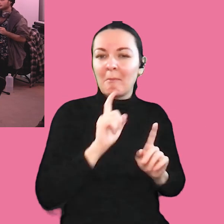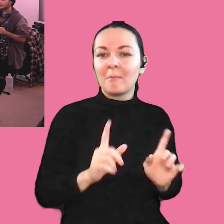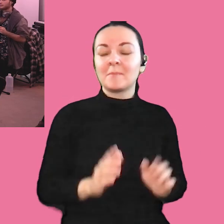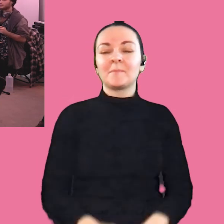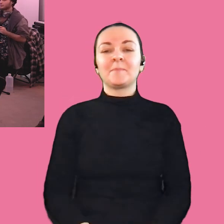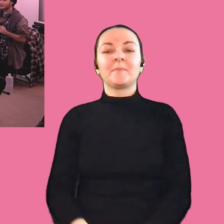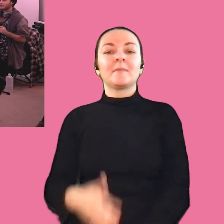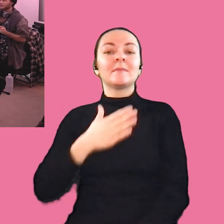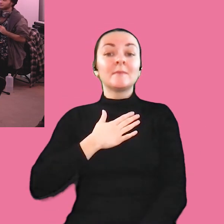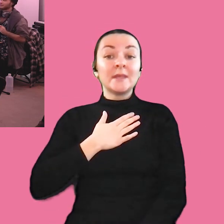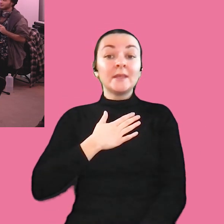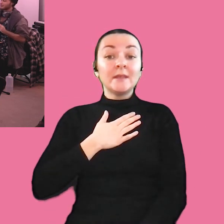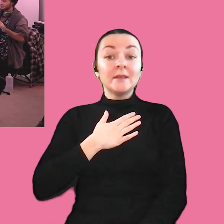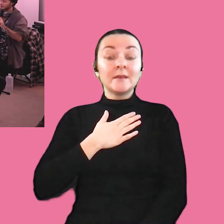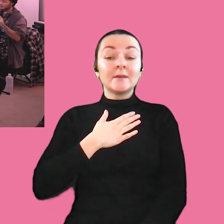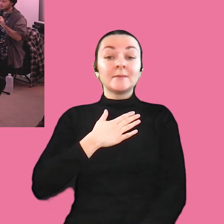me,